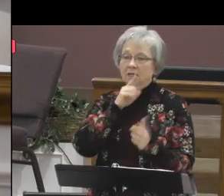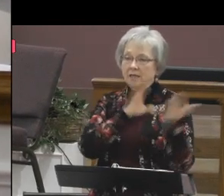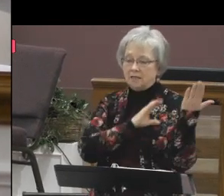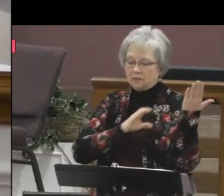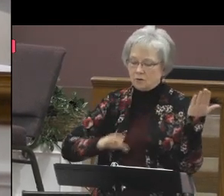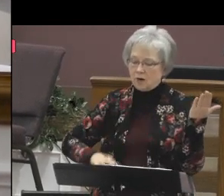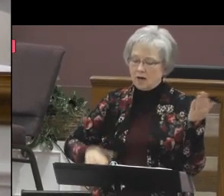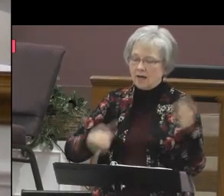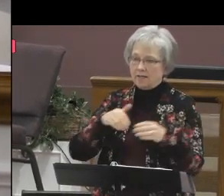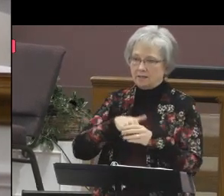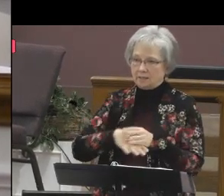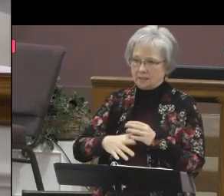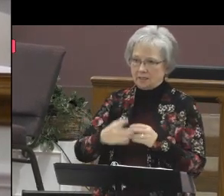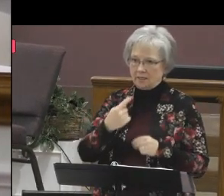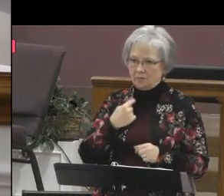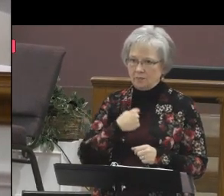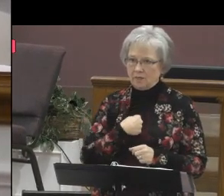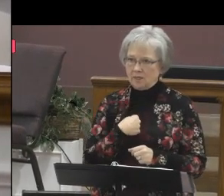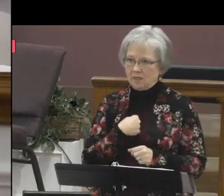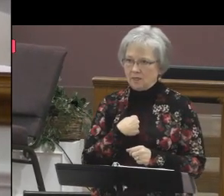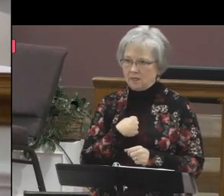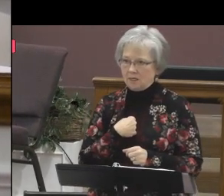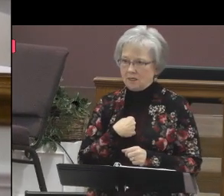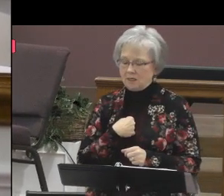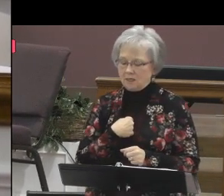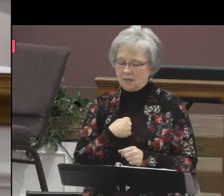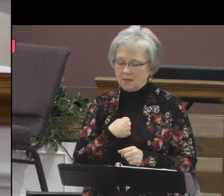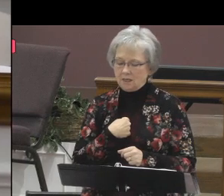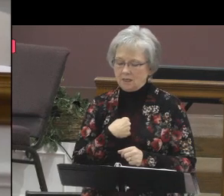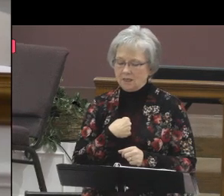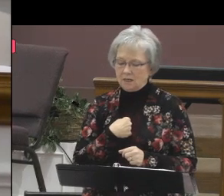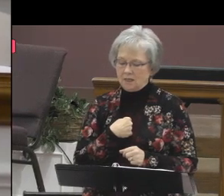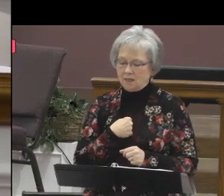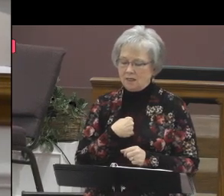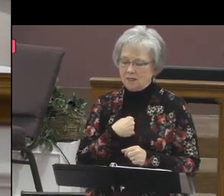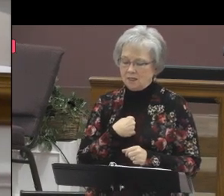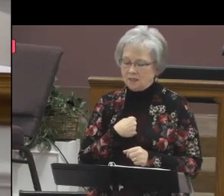Holiness is Christ in me.